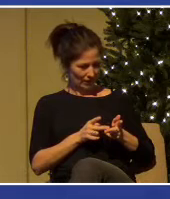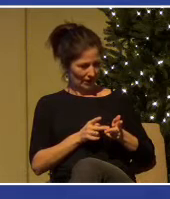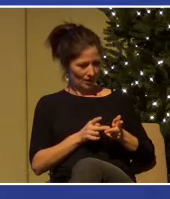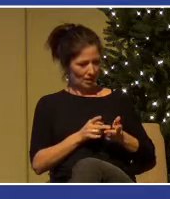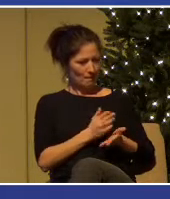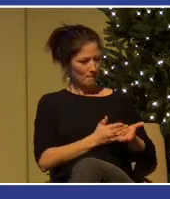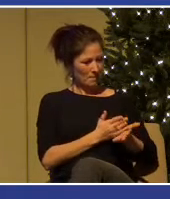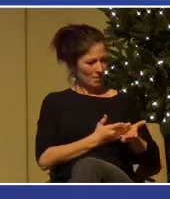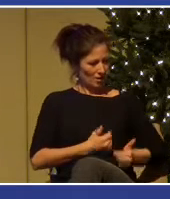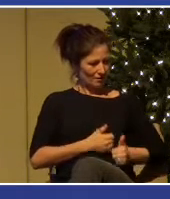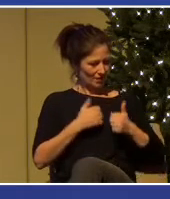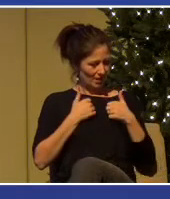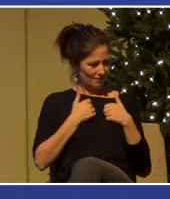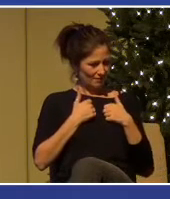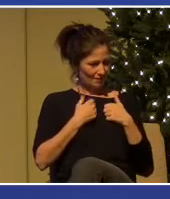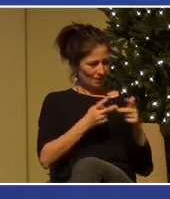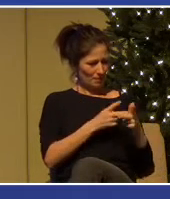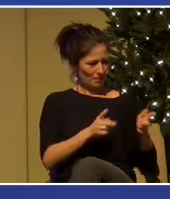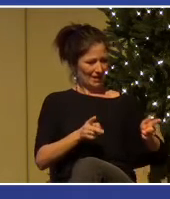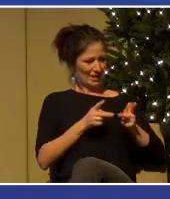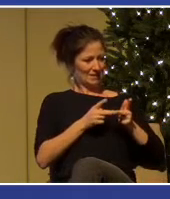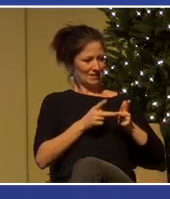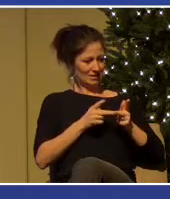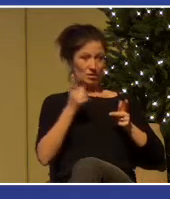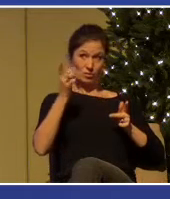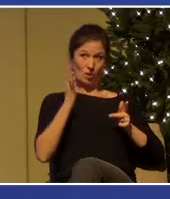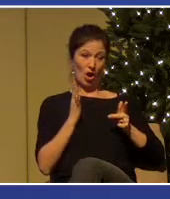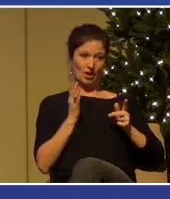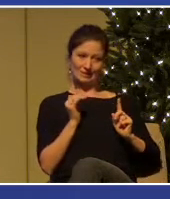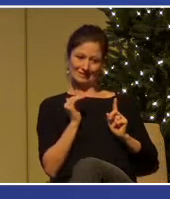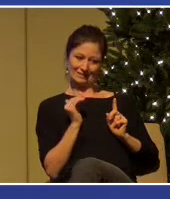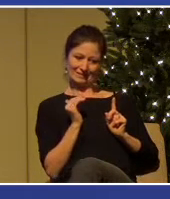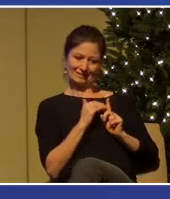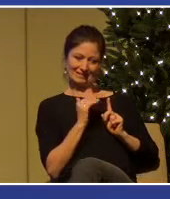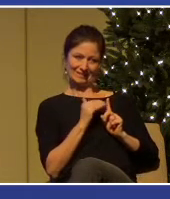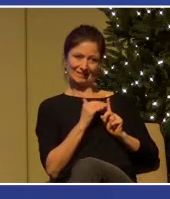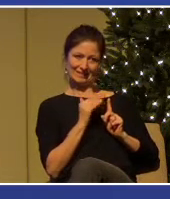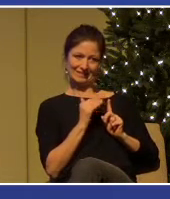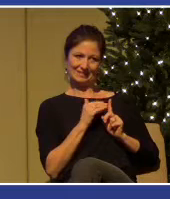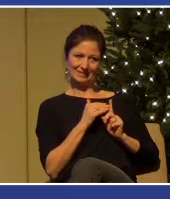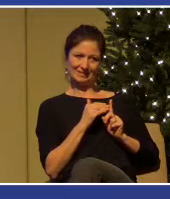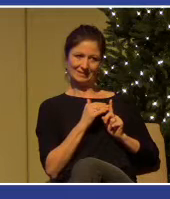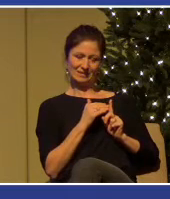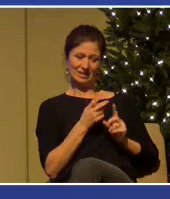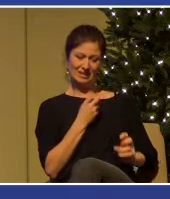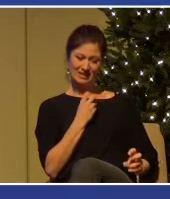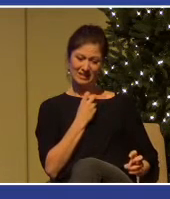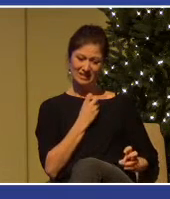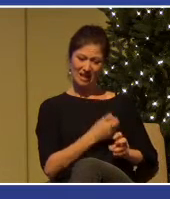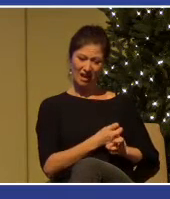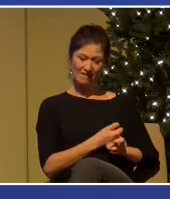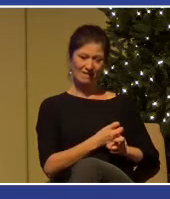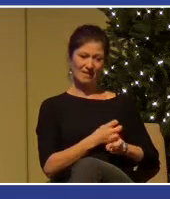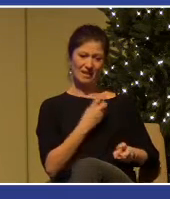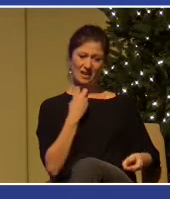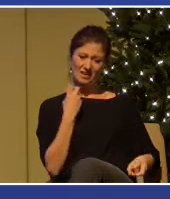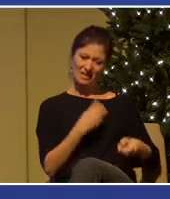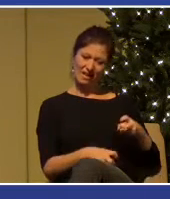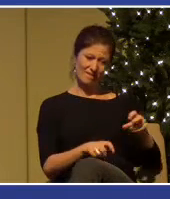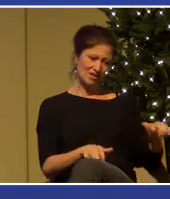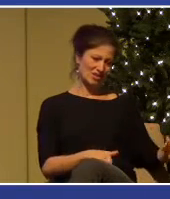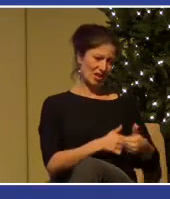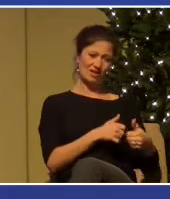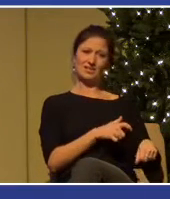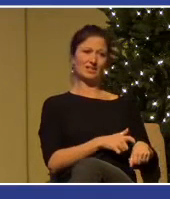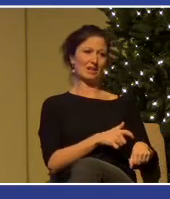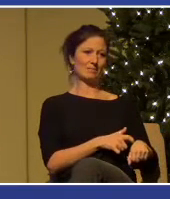God had met them, perhaps in a place that was really, really difficult? Because it's